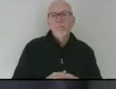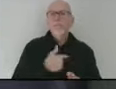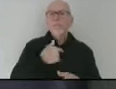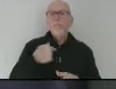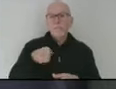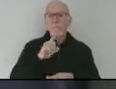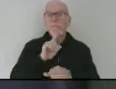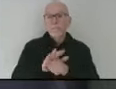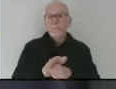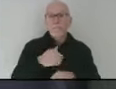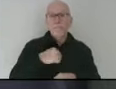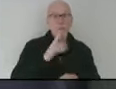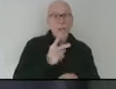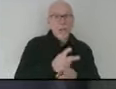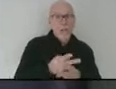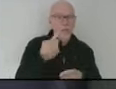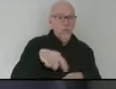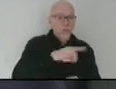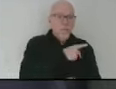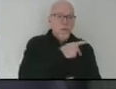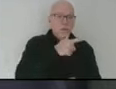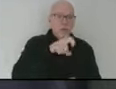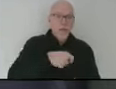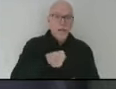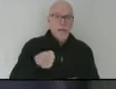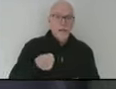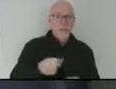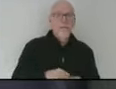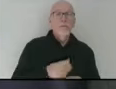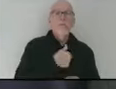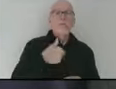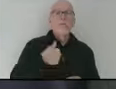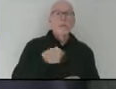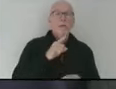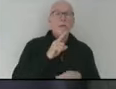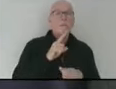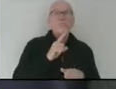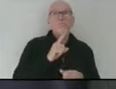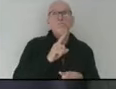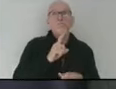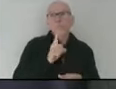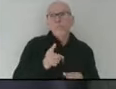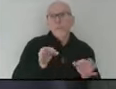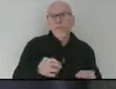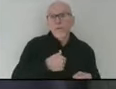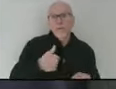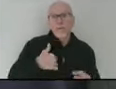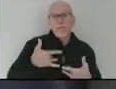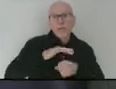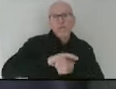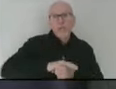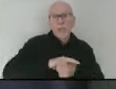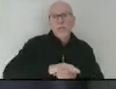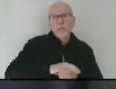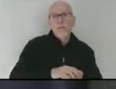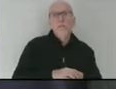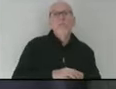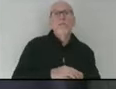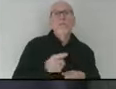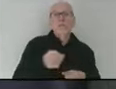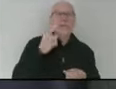to care for the patients that need our care. We are definitely strained. And you're hearing this in